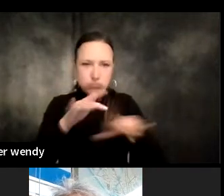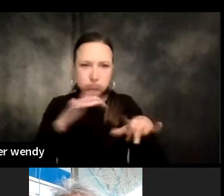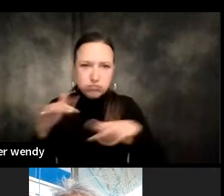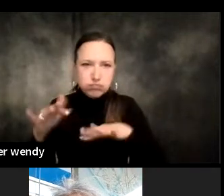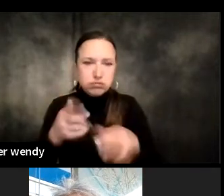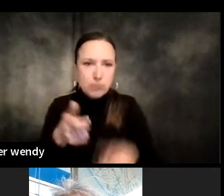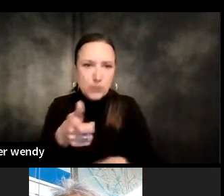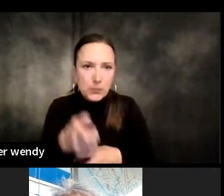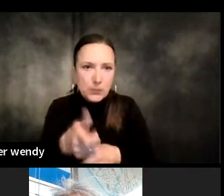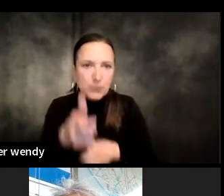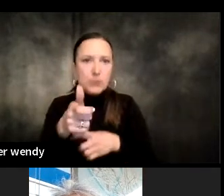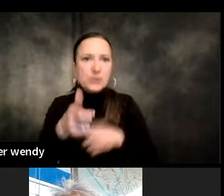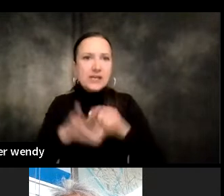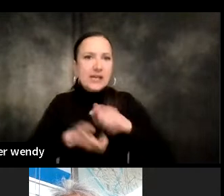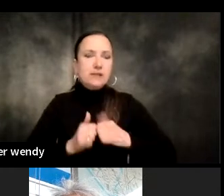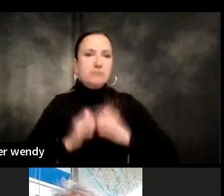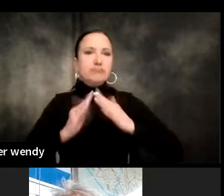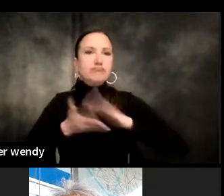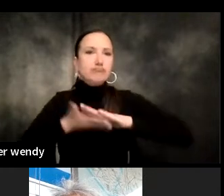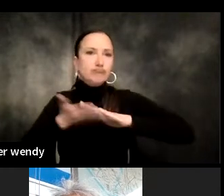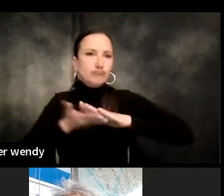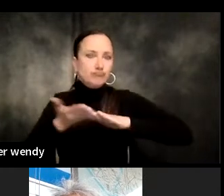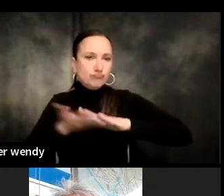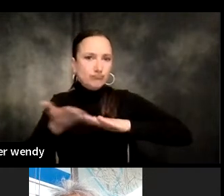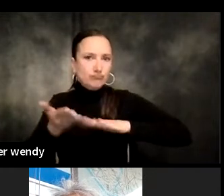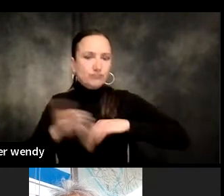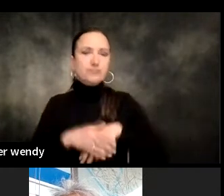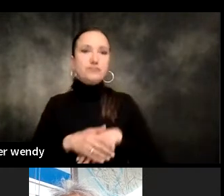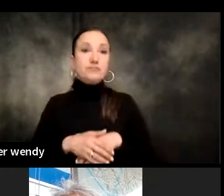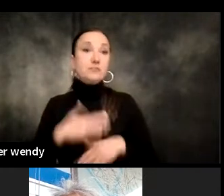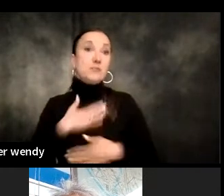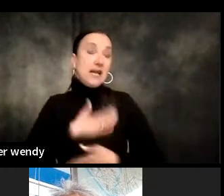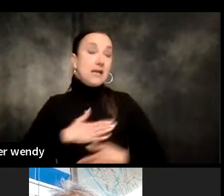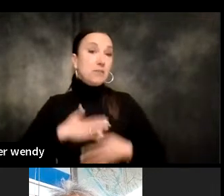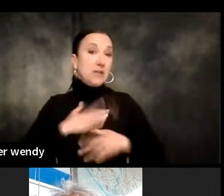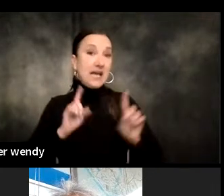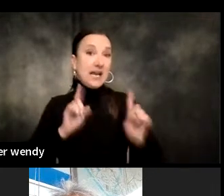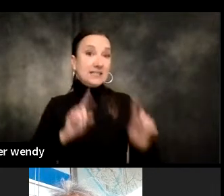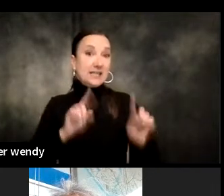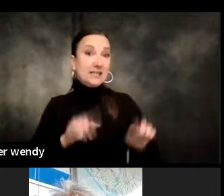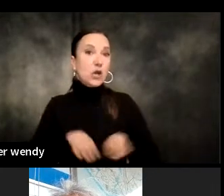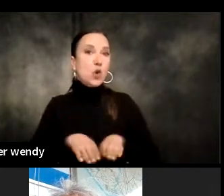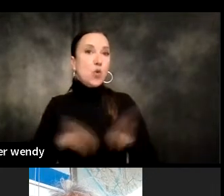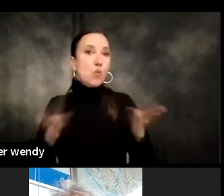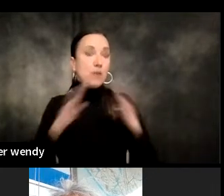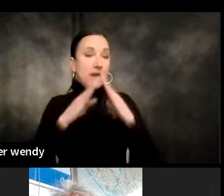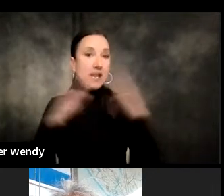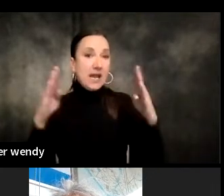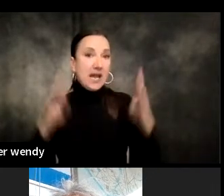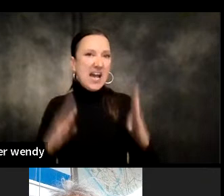appliances back on. I had the pleasure of attending an open house